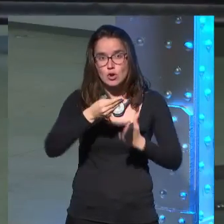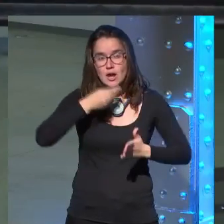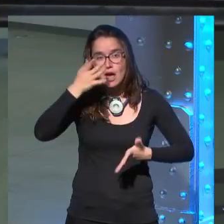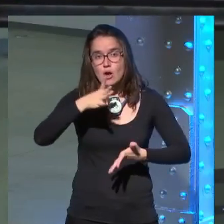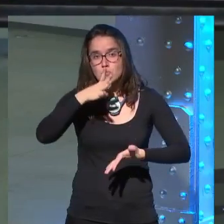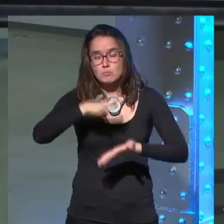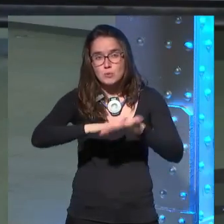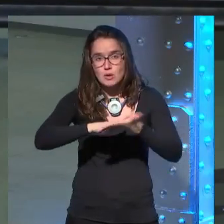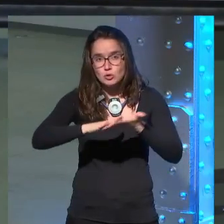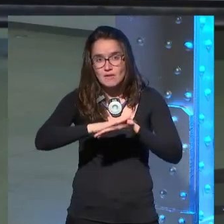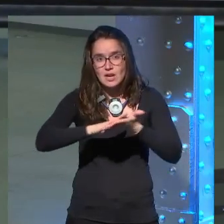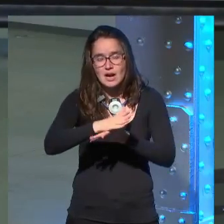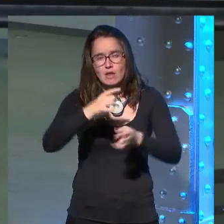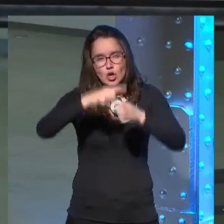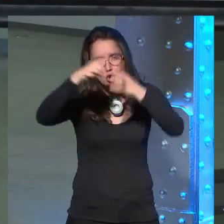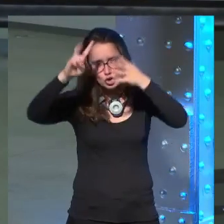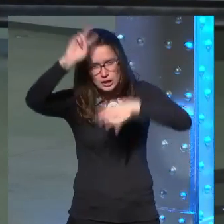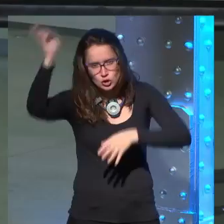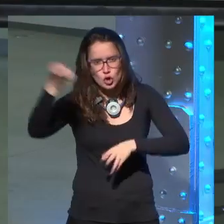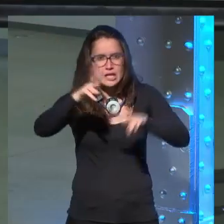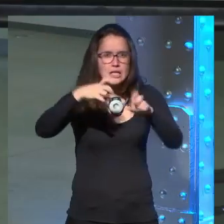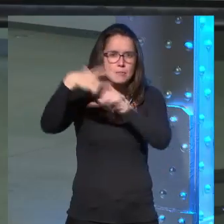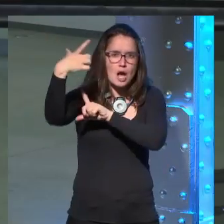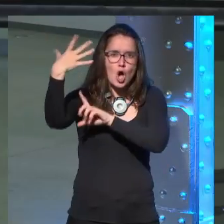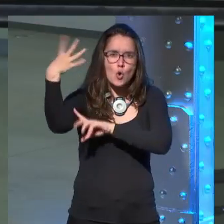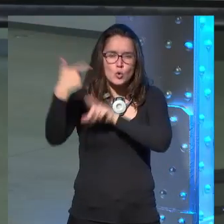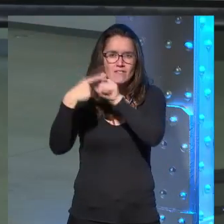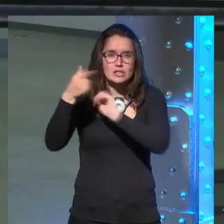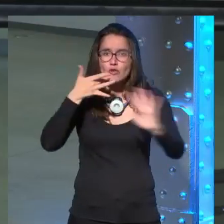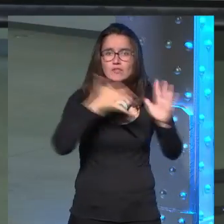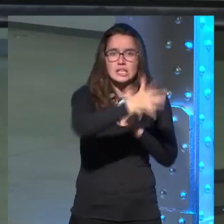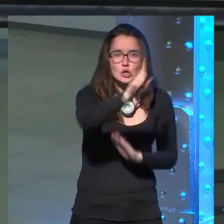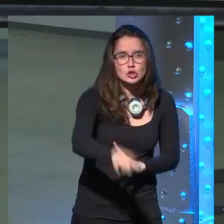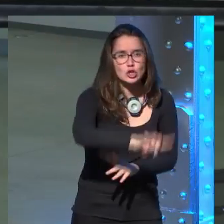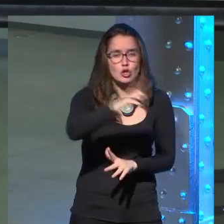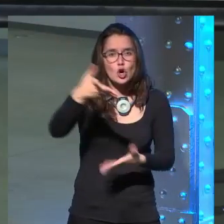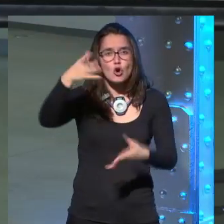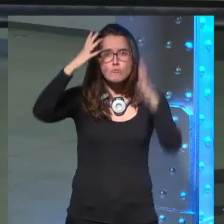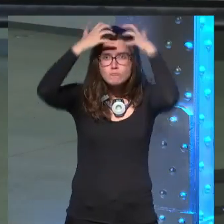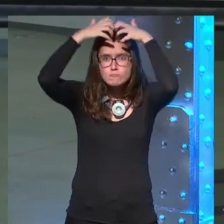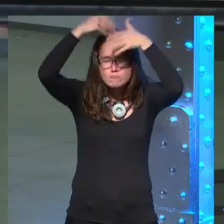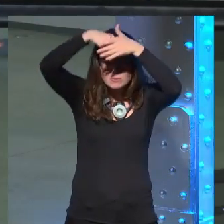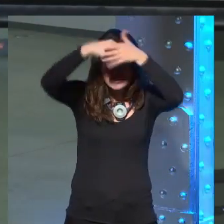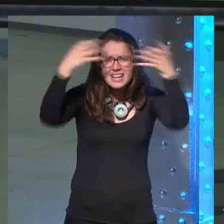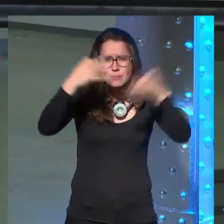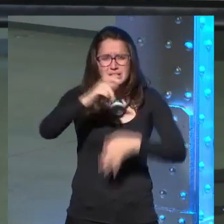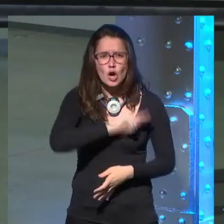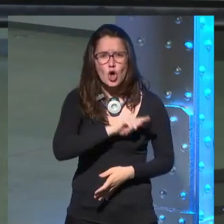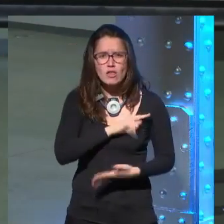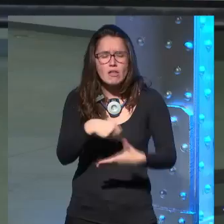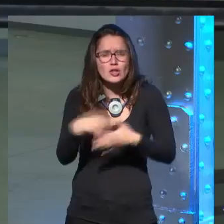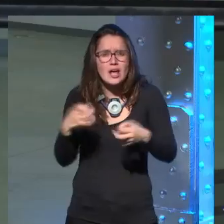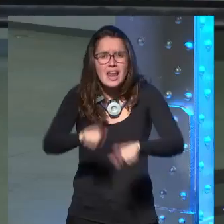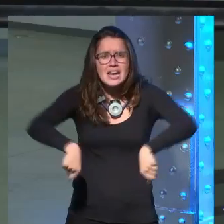other unknowns, whether the universe is infinite, what's going on inside our heads, consciousness is another one, the nature of